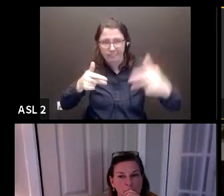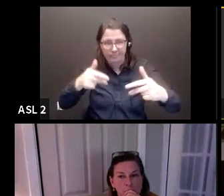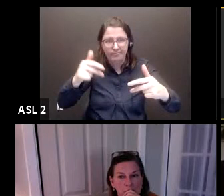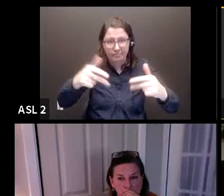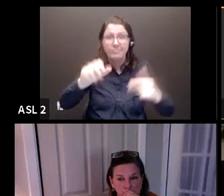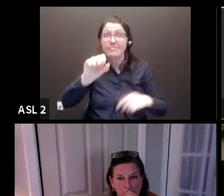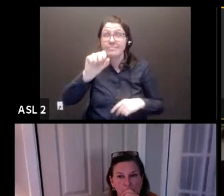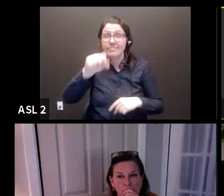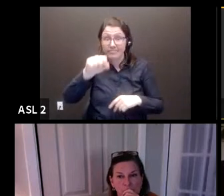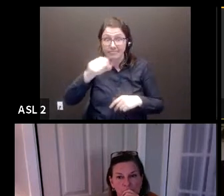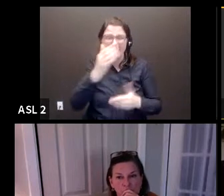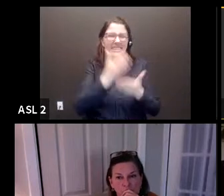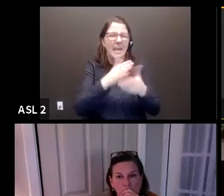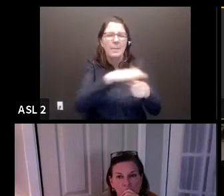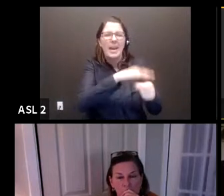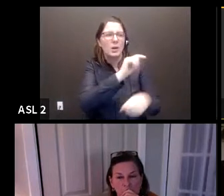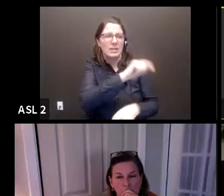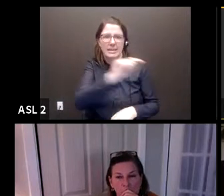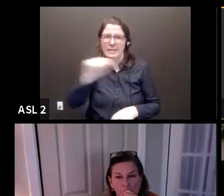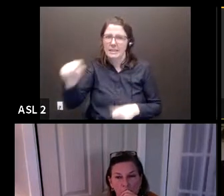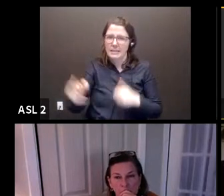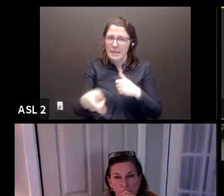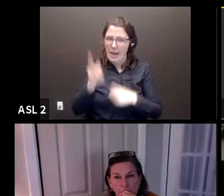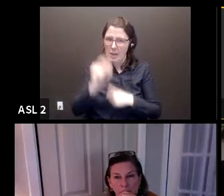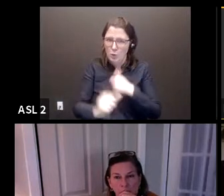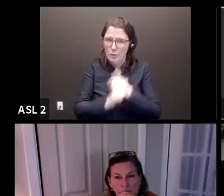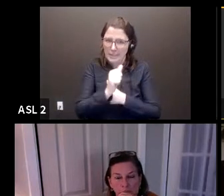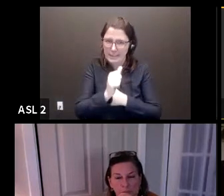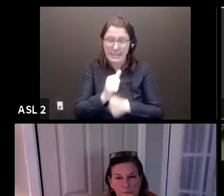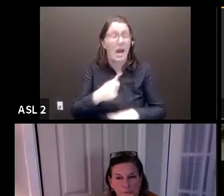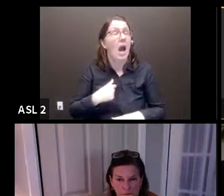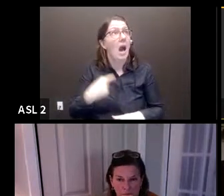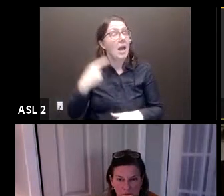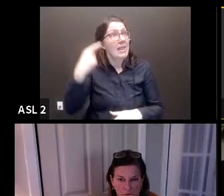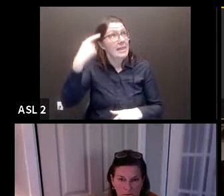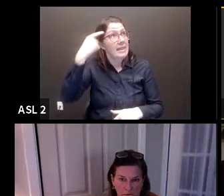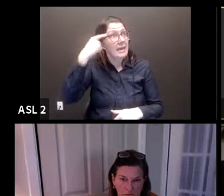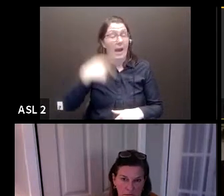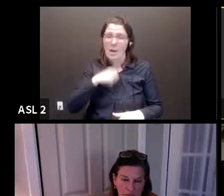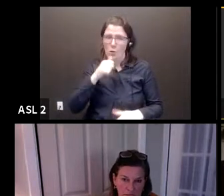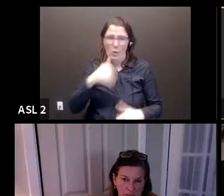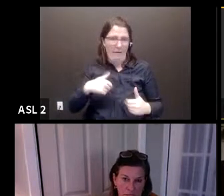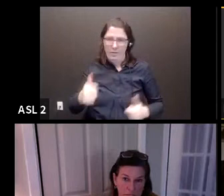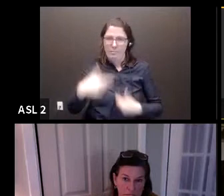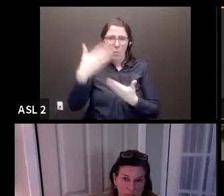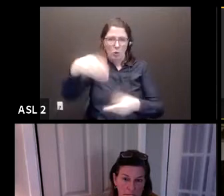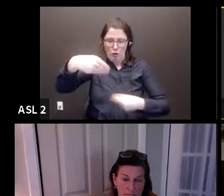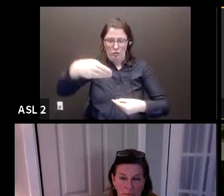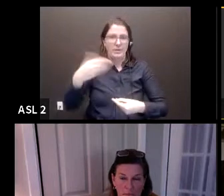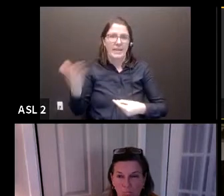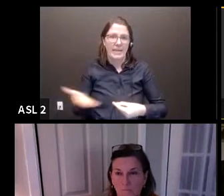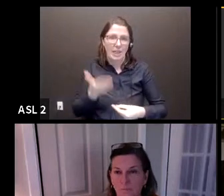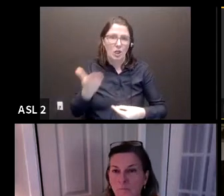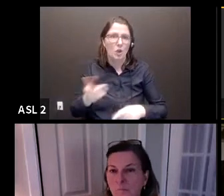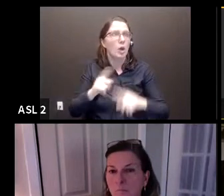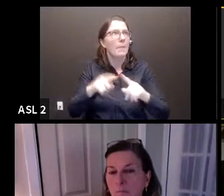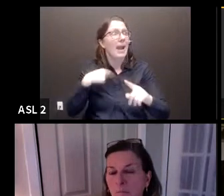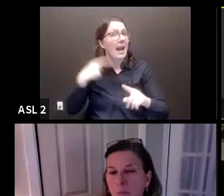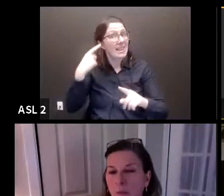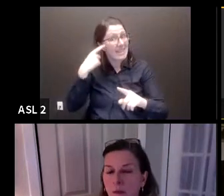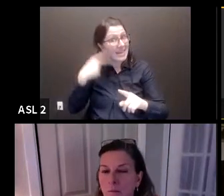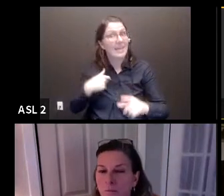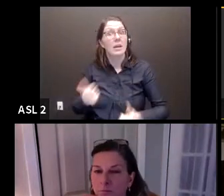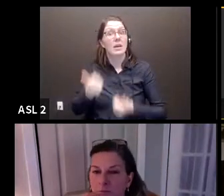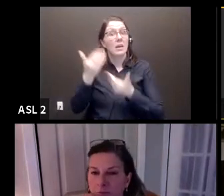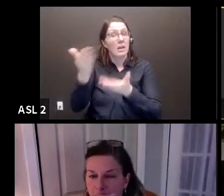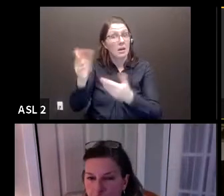now the city staff are going to recommend i believe i don't know the motion in front of me but i believe it will be for 2023 uh